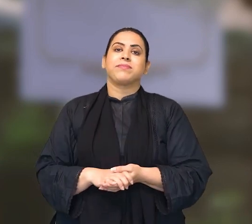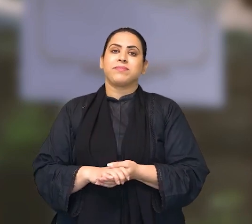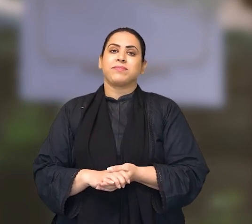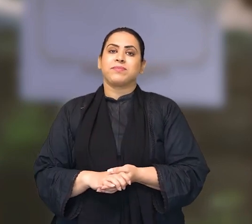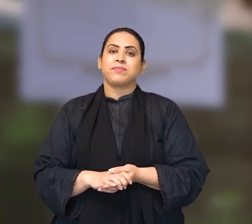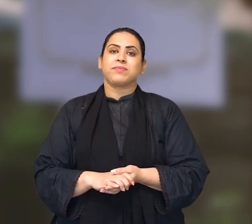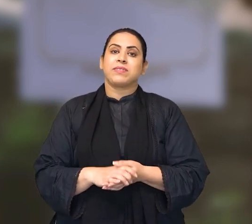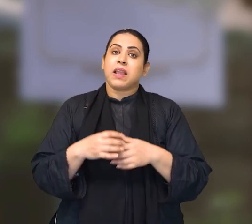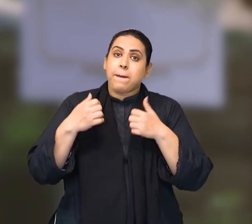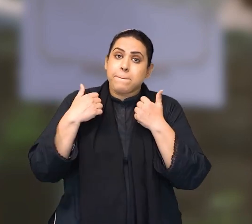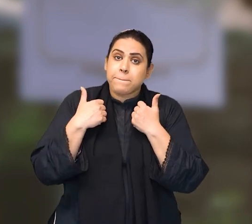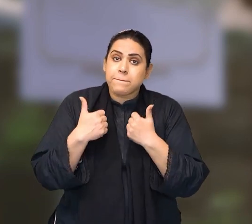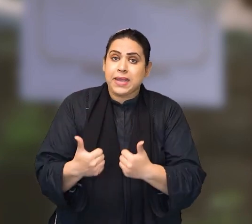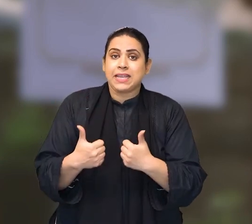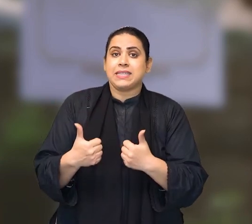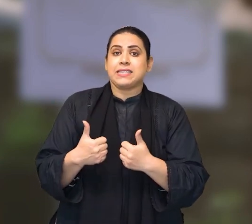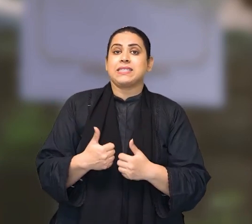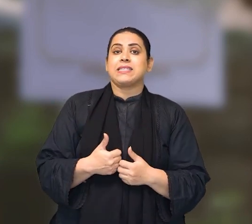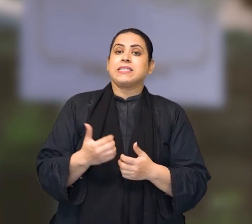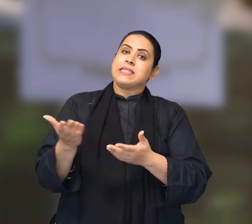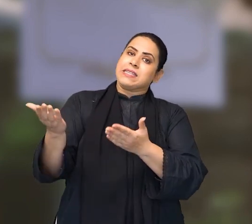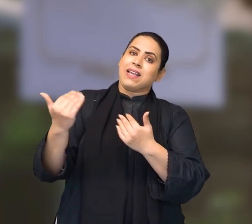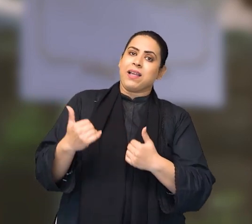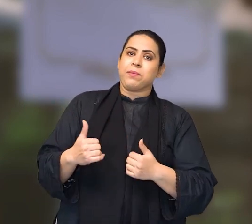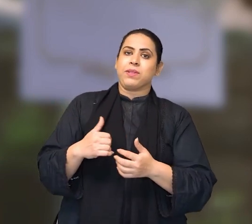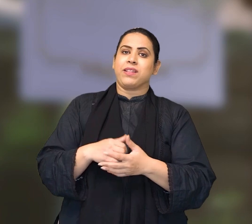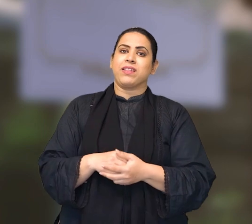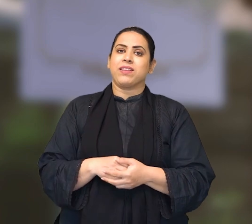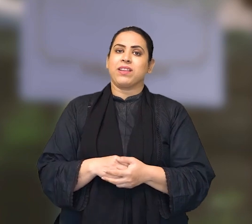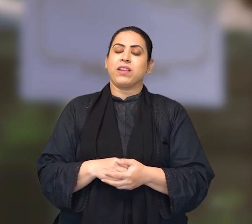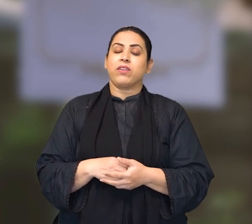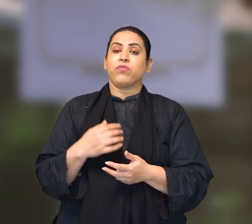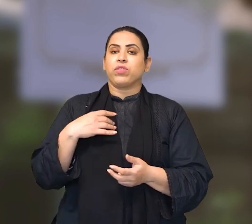that best comes out